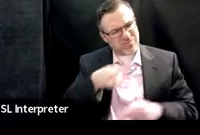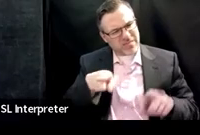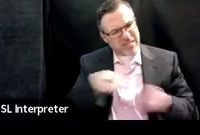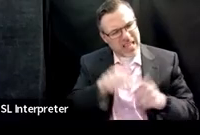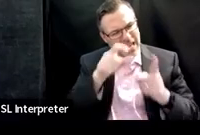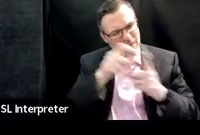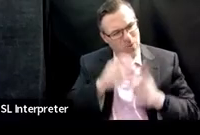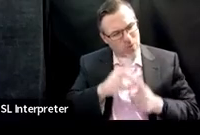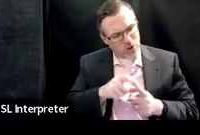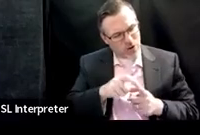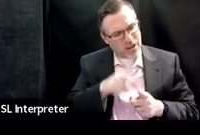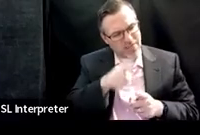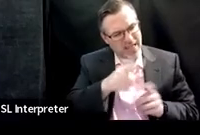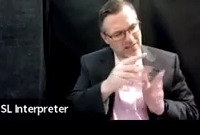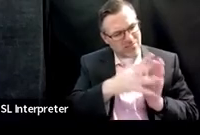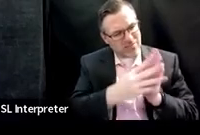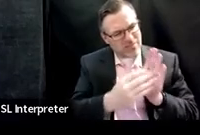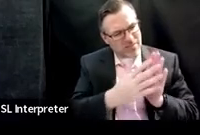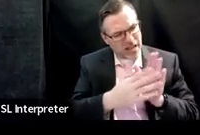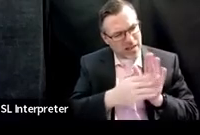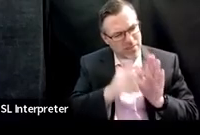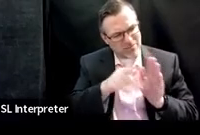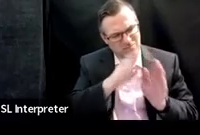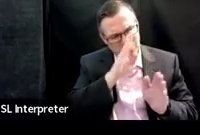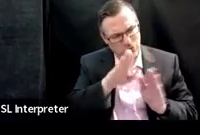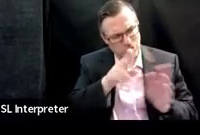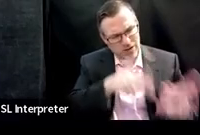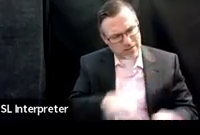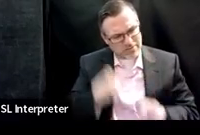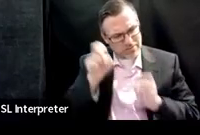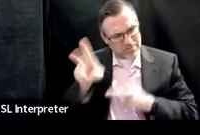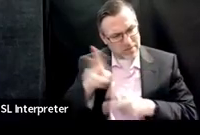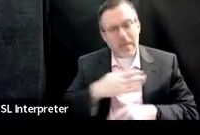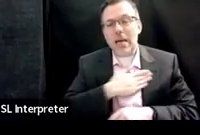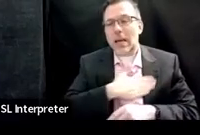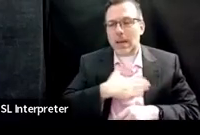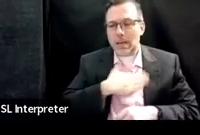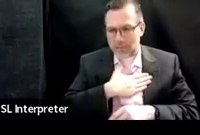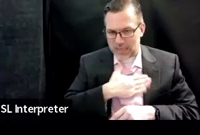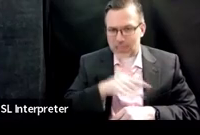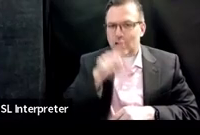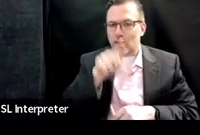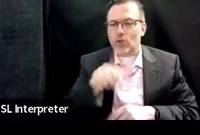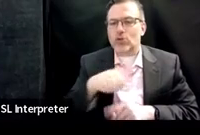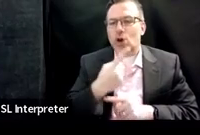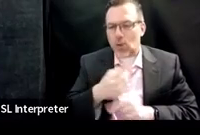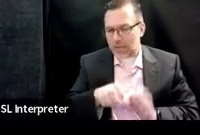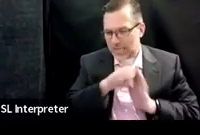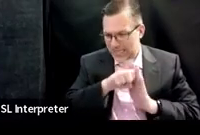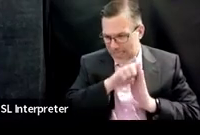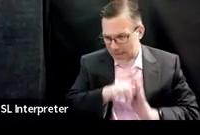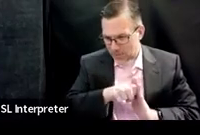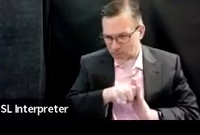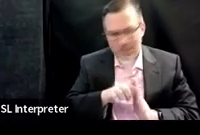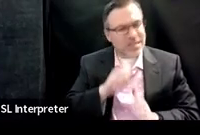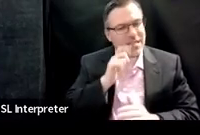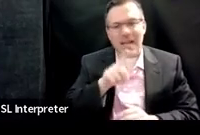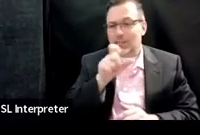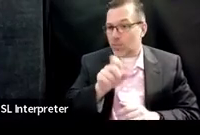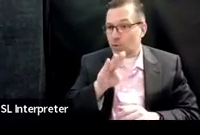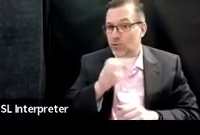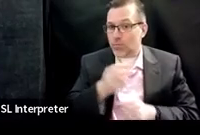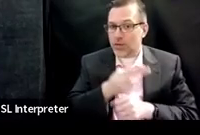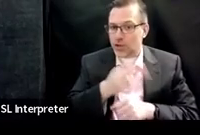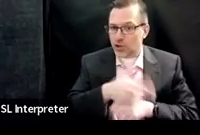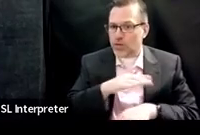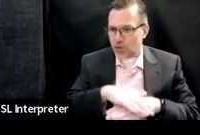on IEPs on site. So please, like Carly said, these are just examples. These are not intended to be used on your plans, but you